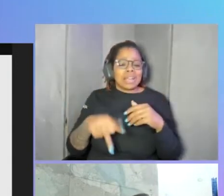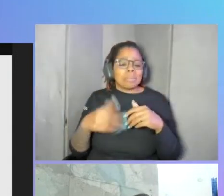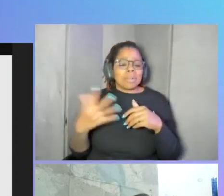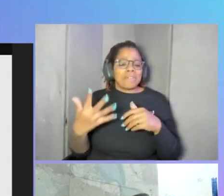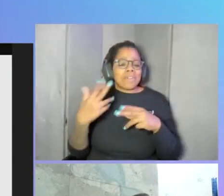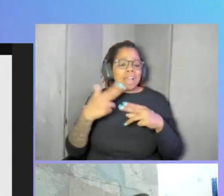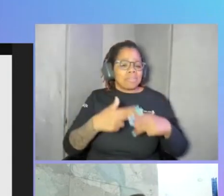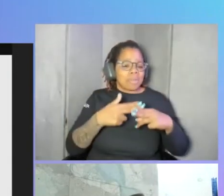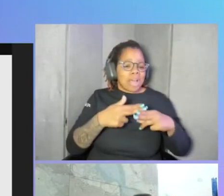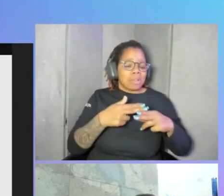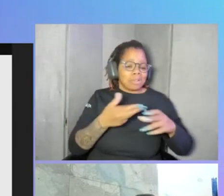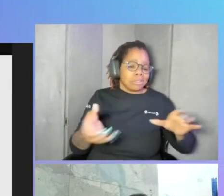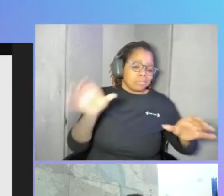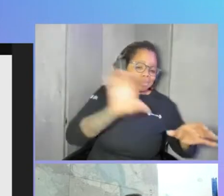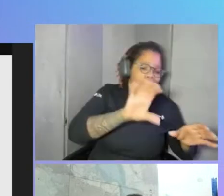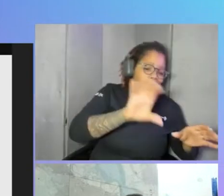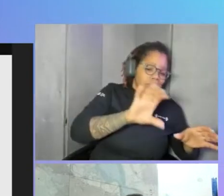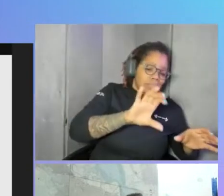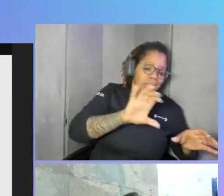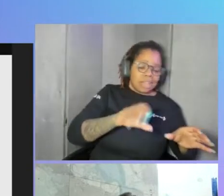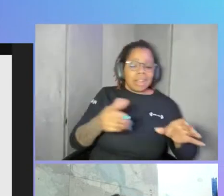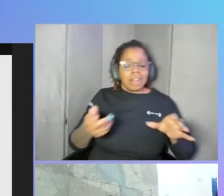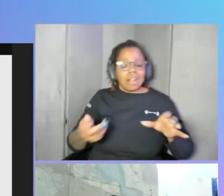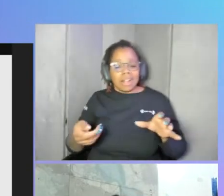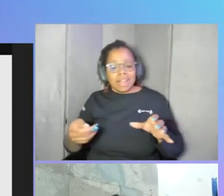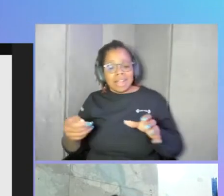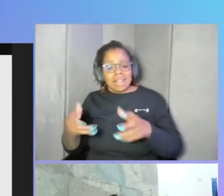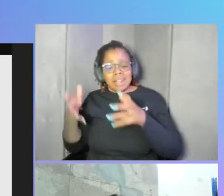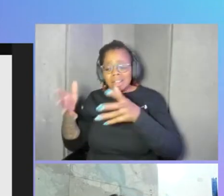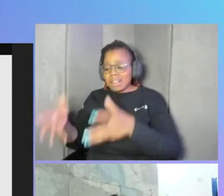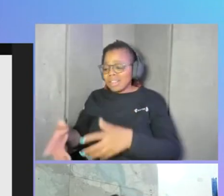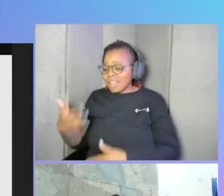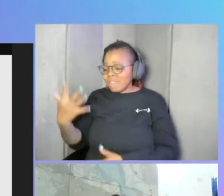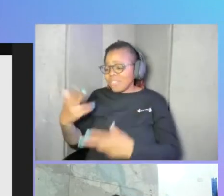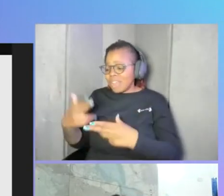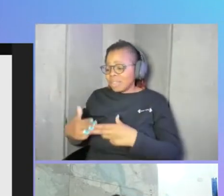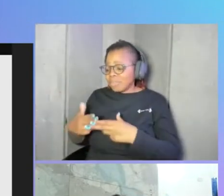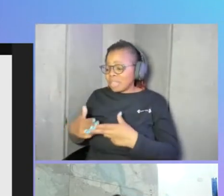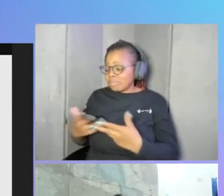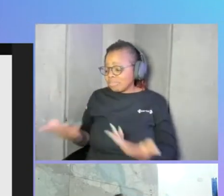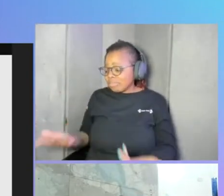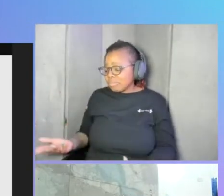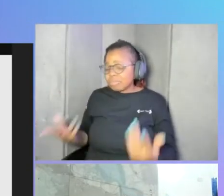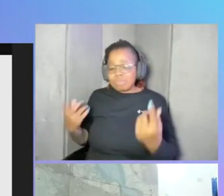pounds of flour in the bag, but then you still have 5 pounds on the